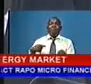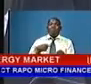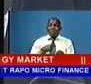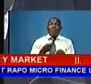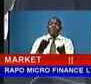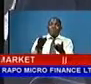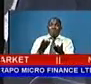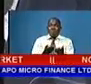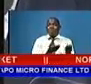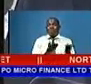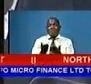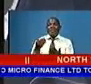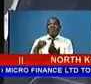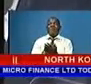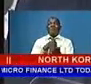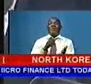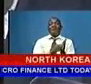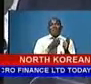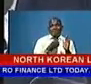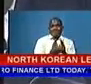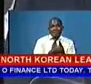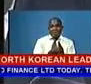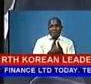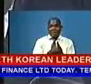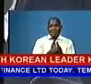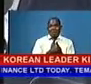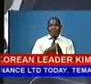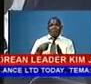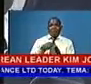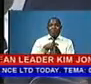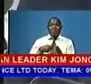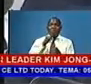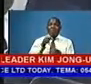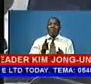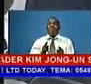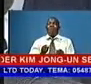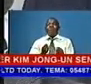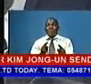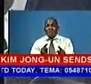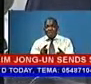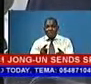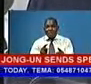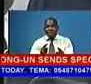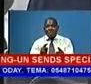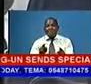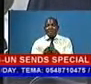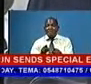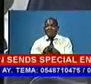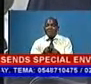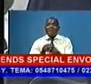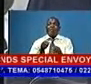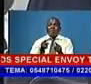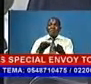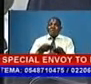Evidence of the recategorization as it is now. We have, through the back door, been denied that right. The same right given to us has been taken